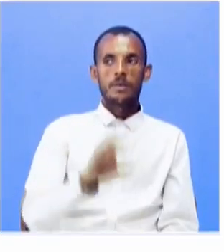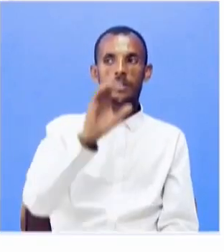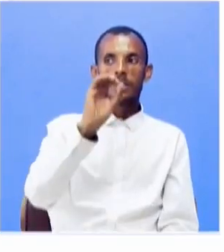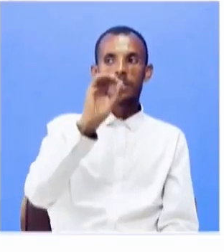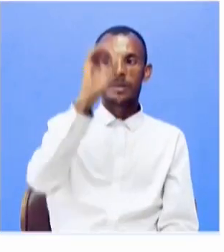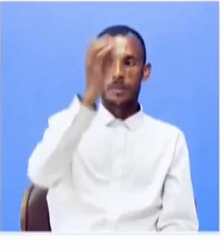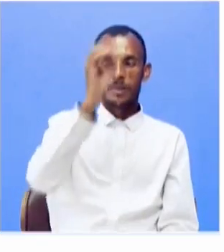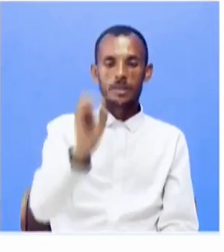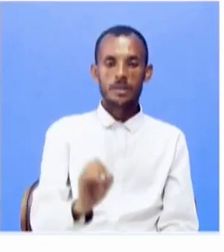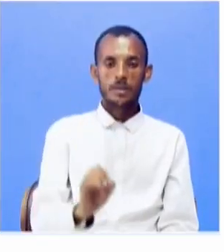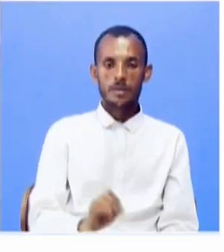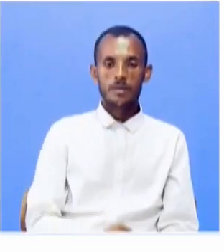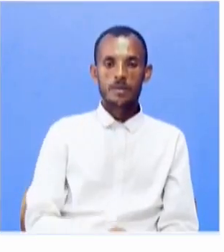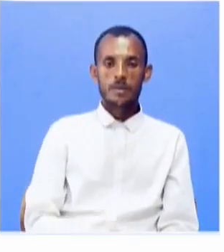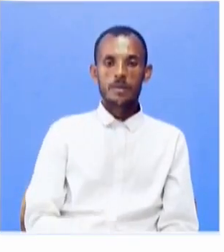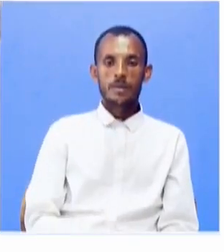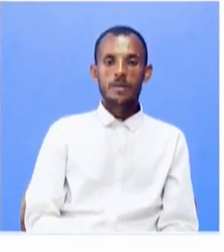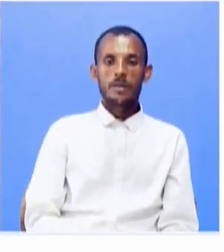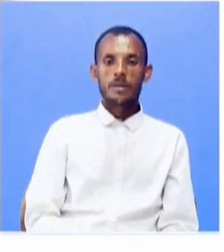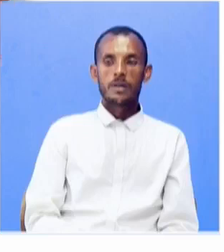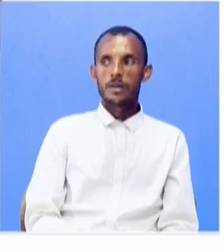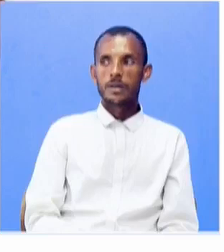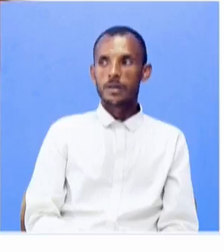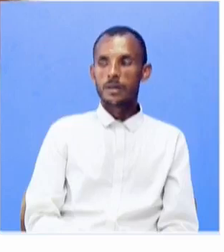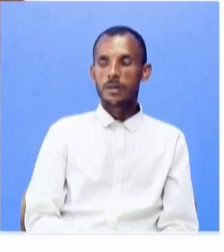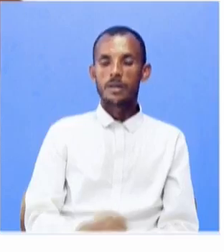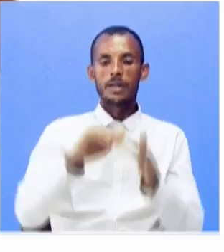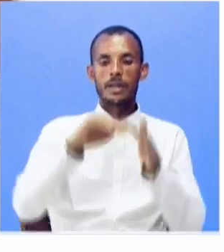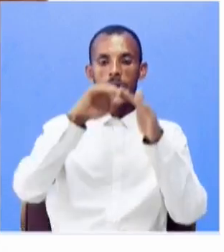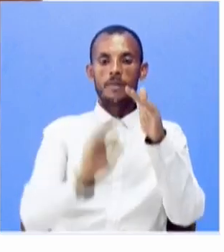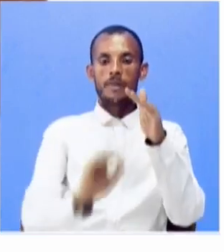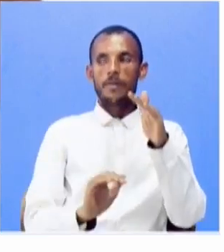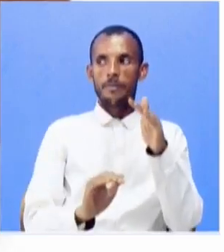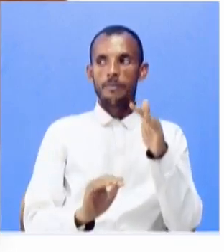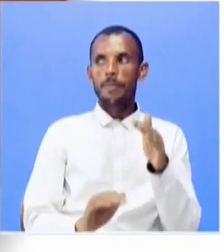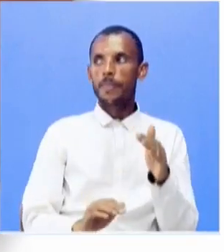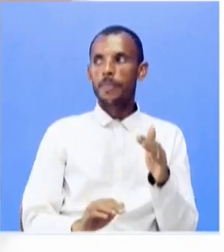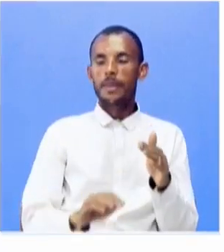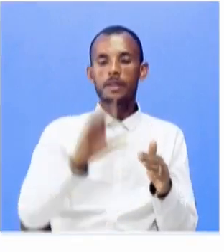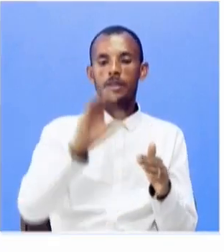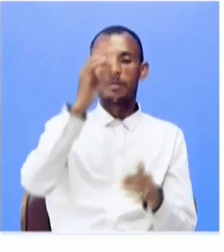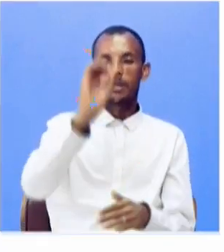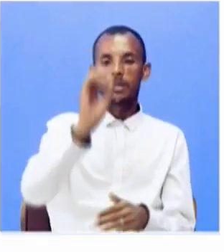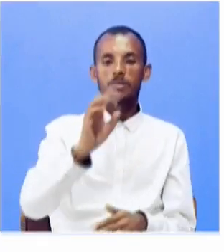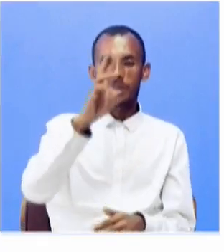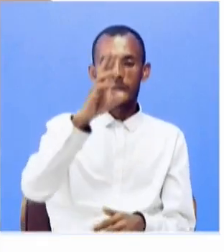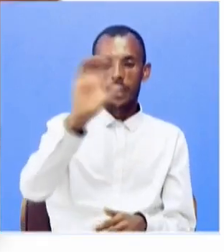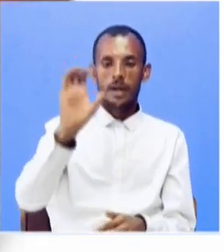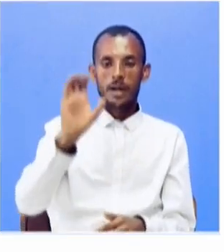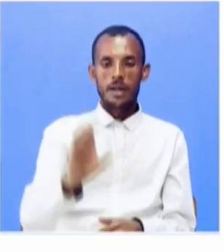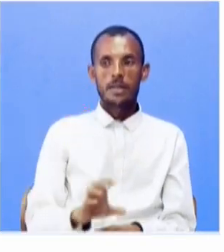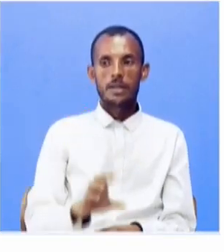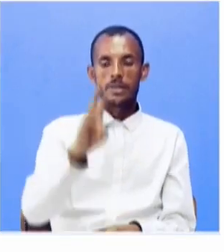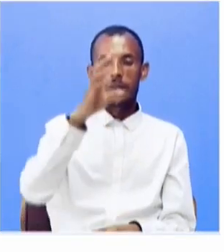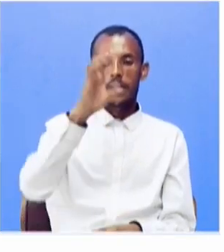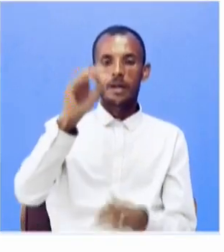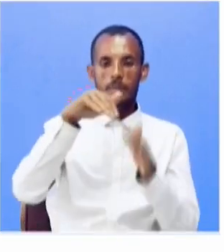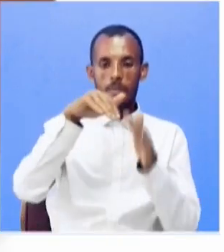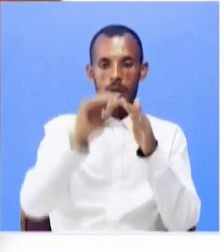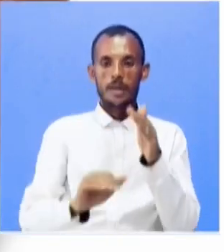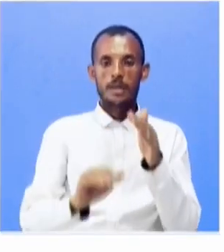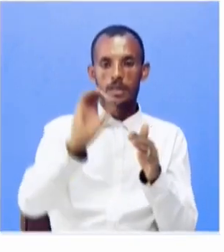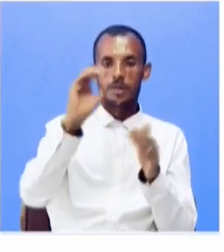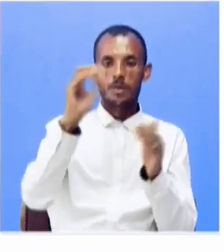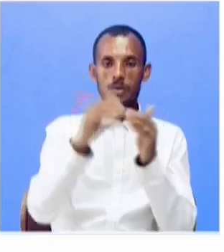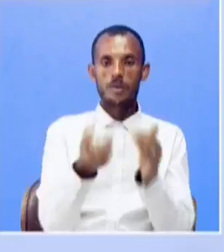0% of the difference, it is 600 minus 0 will be paid. This will be